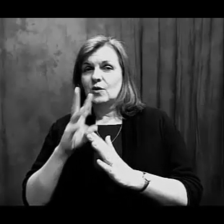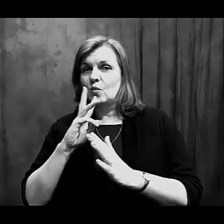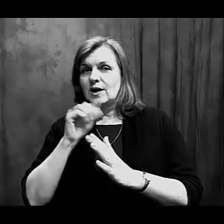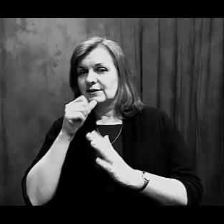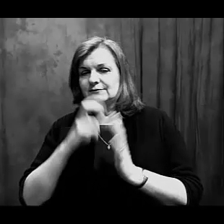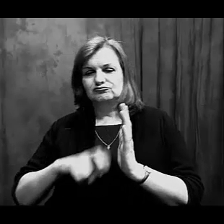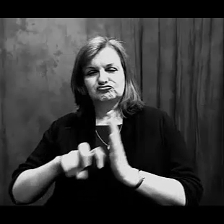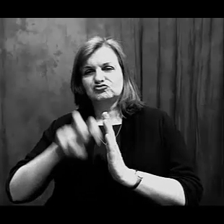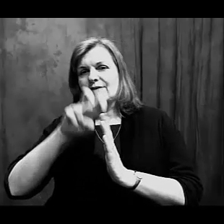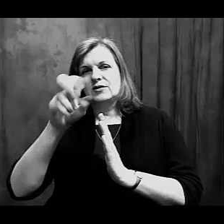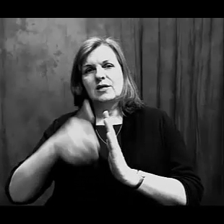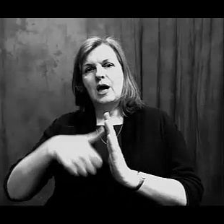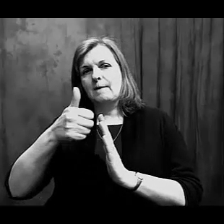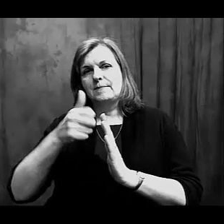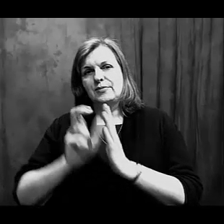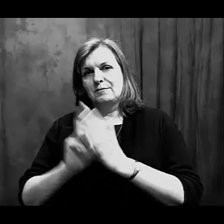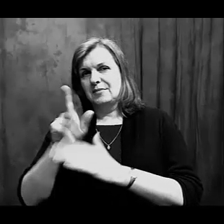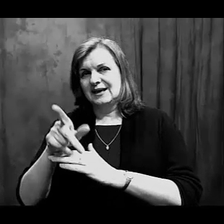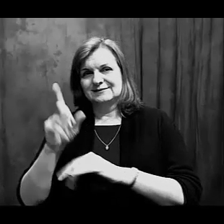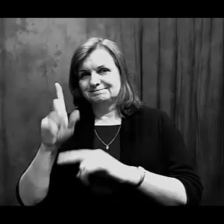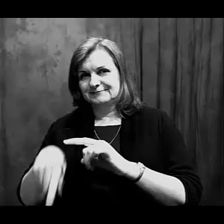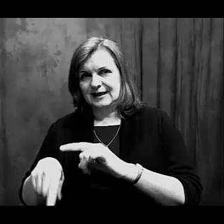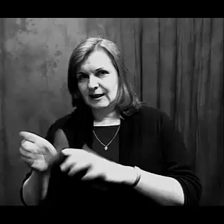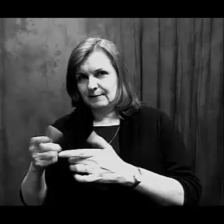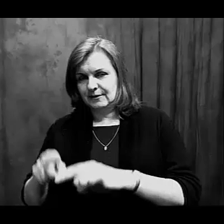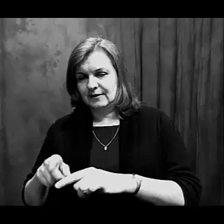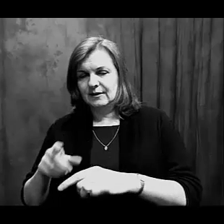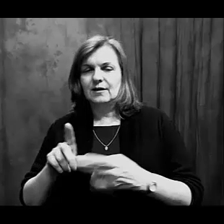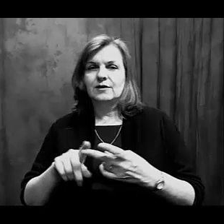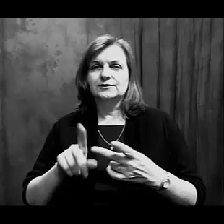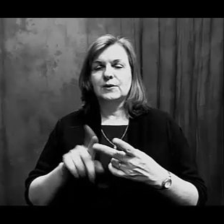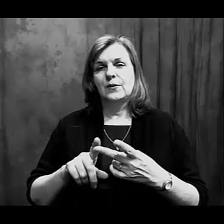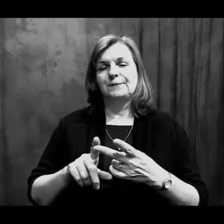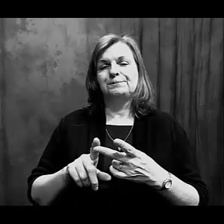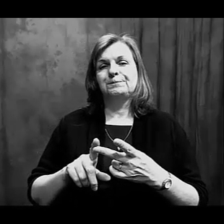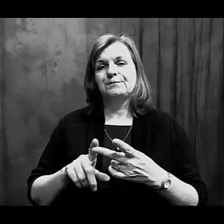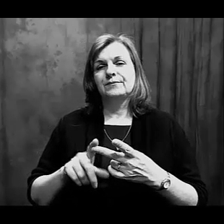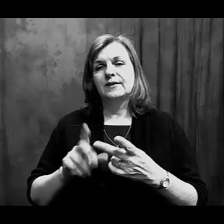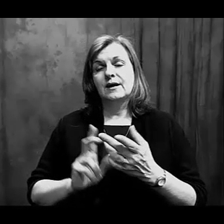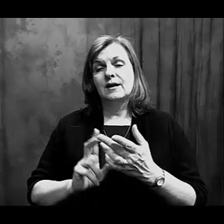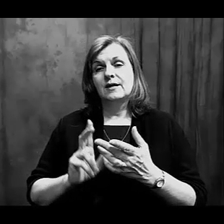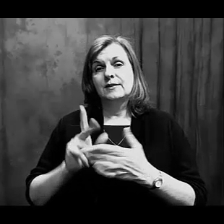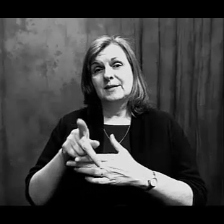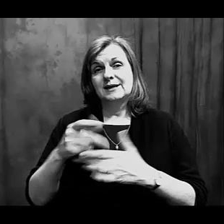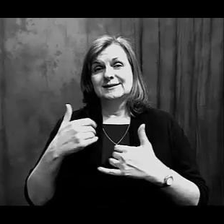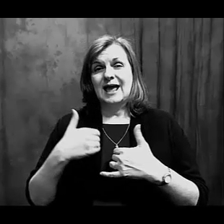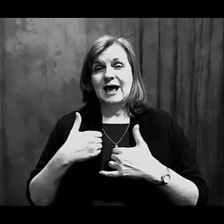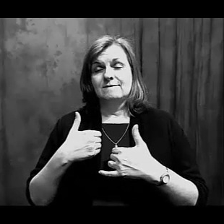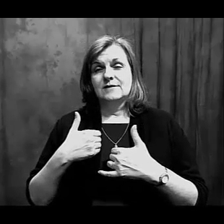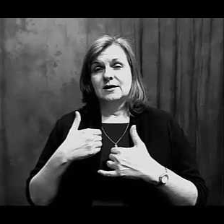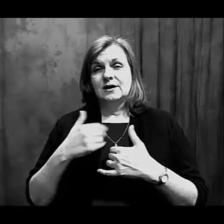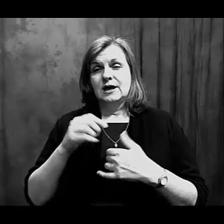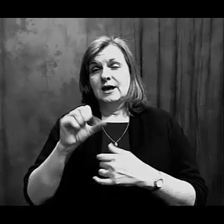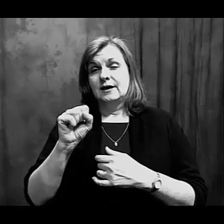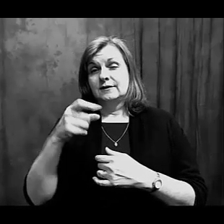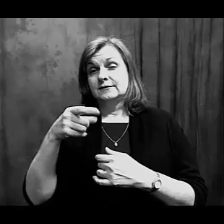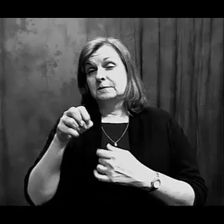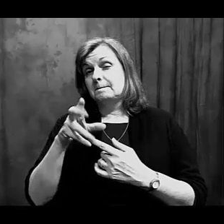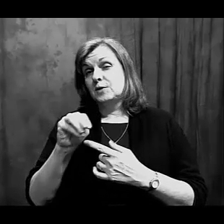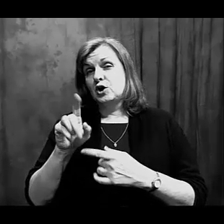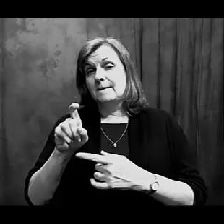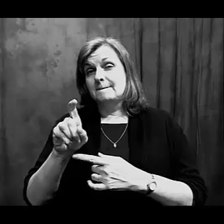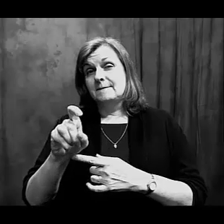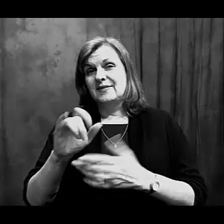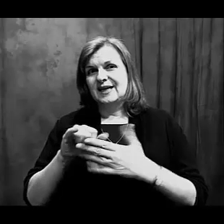meaning they can't move water up the plant. That's not going to be possible. The other thing we look at is they actually have